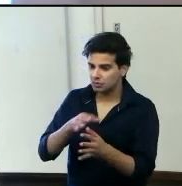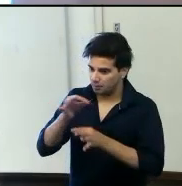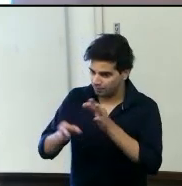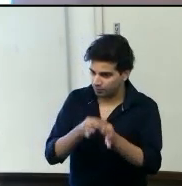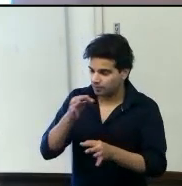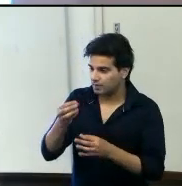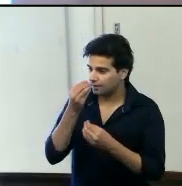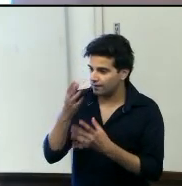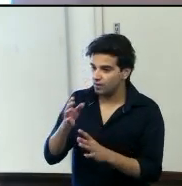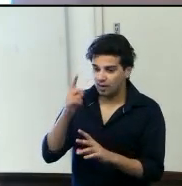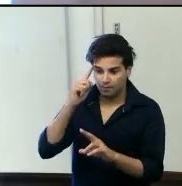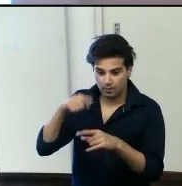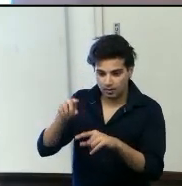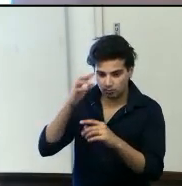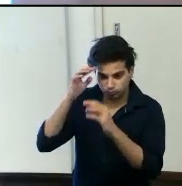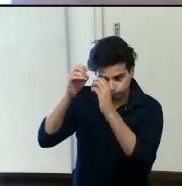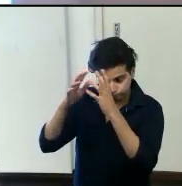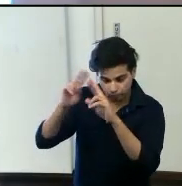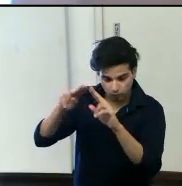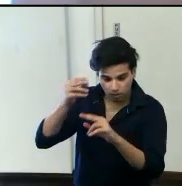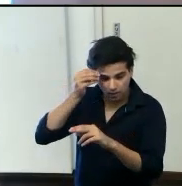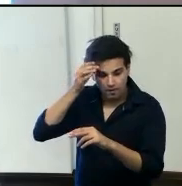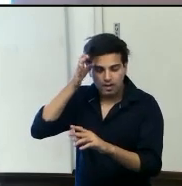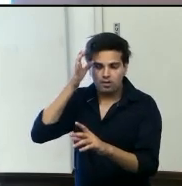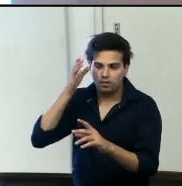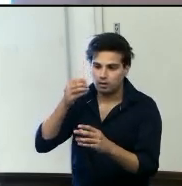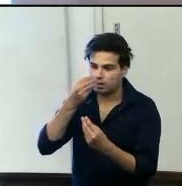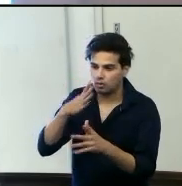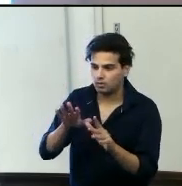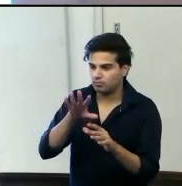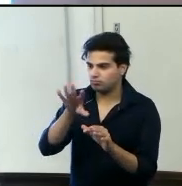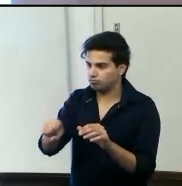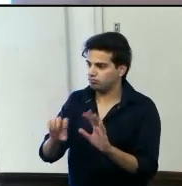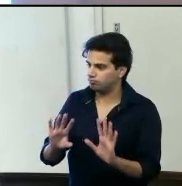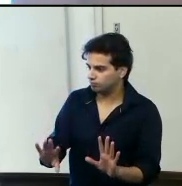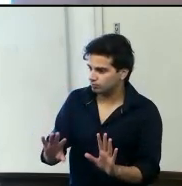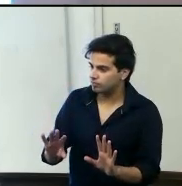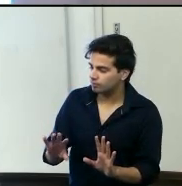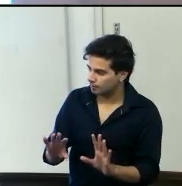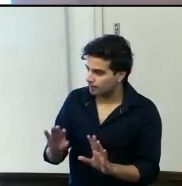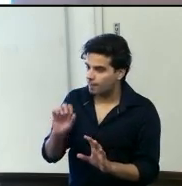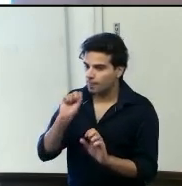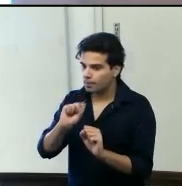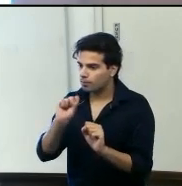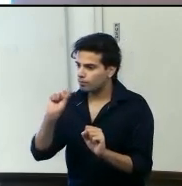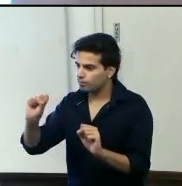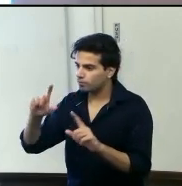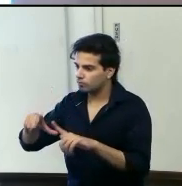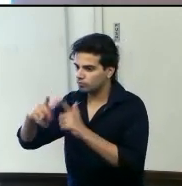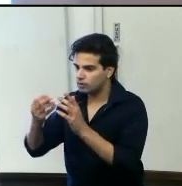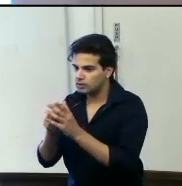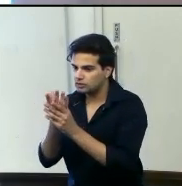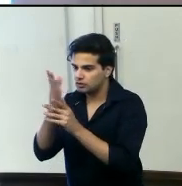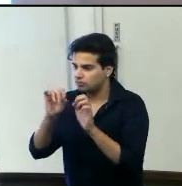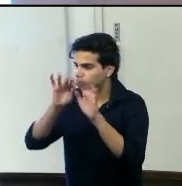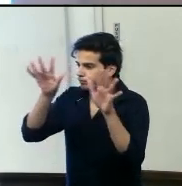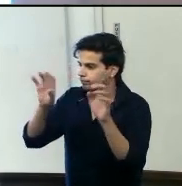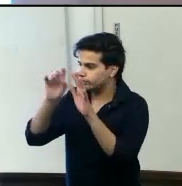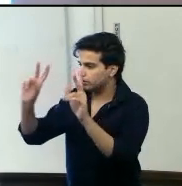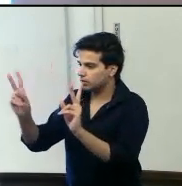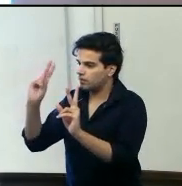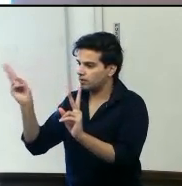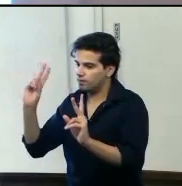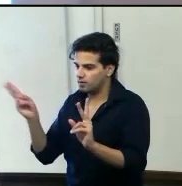you are really aware of it. And then we talked about this idea of each one having their own different trees. So I can calibrate